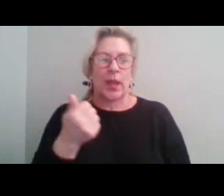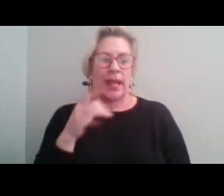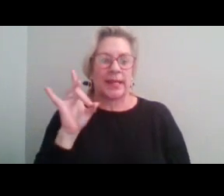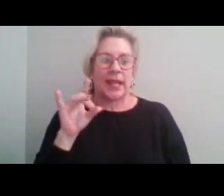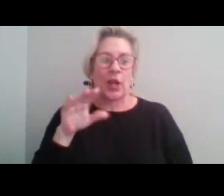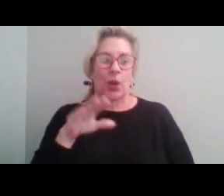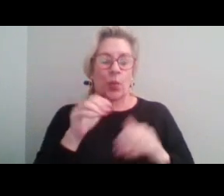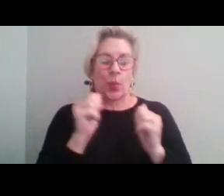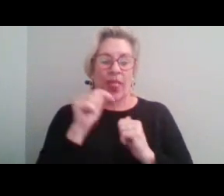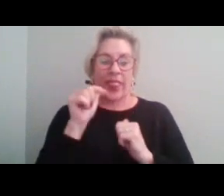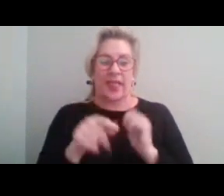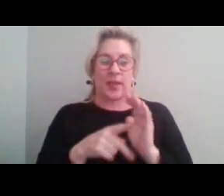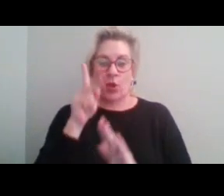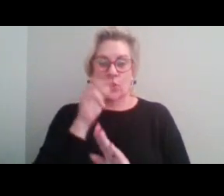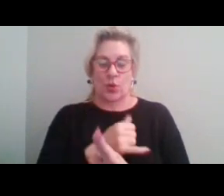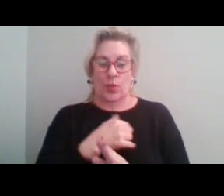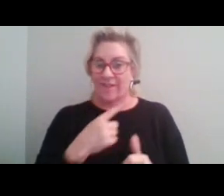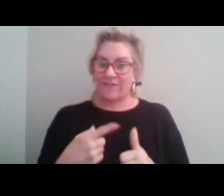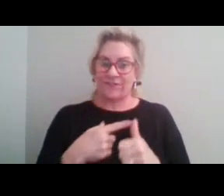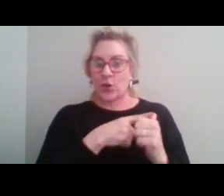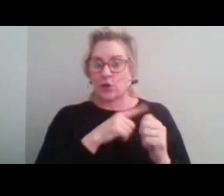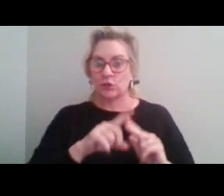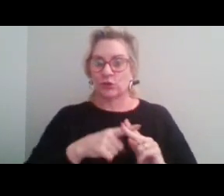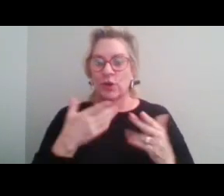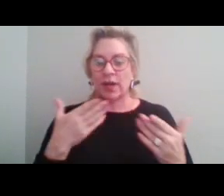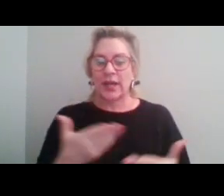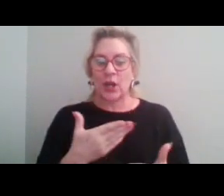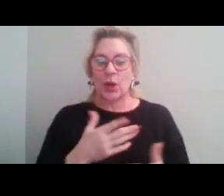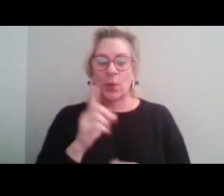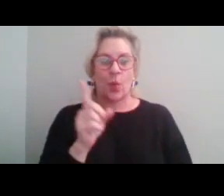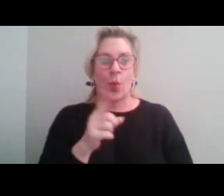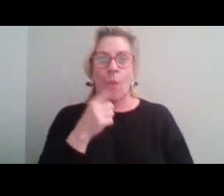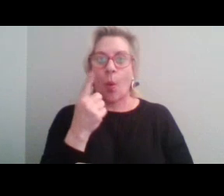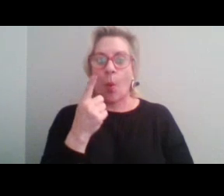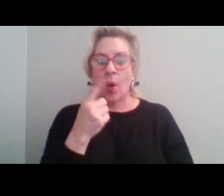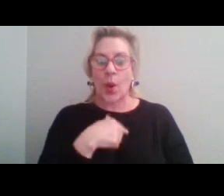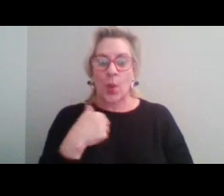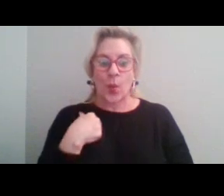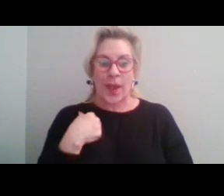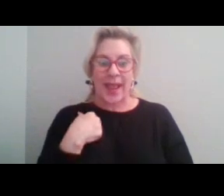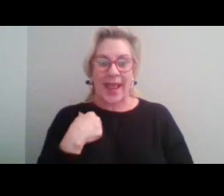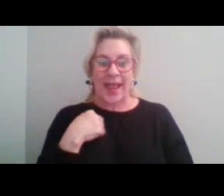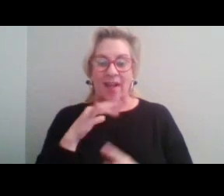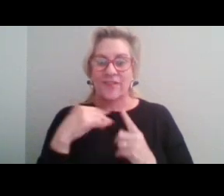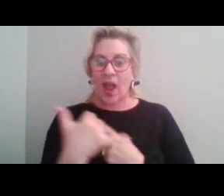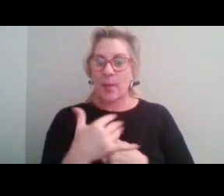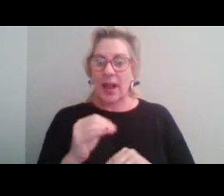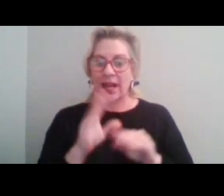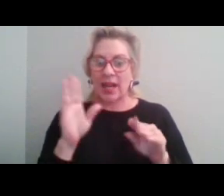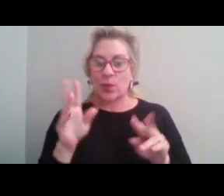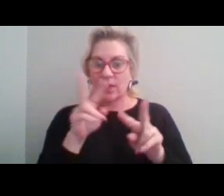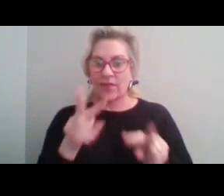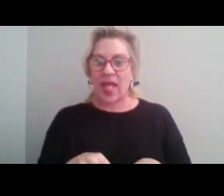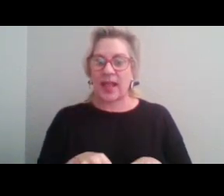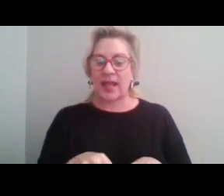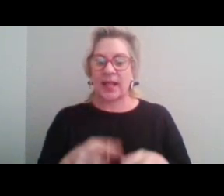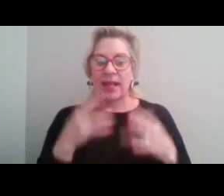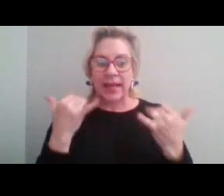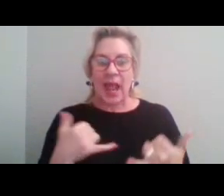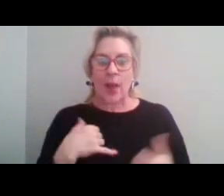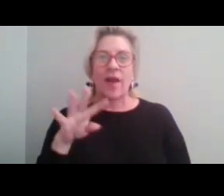And when I first started here, the only stretch that we had environmentally cleared was what was under construction in the valley. And today we